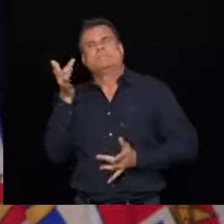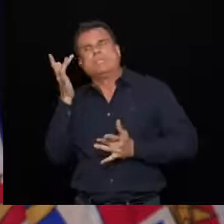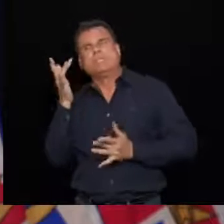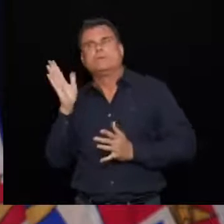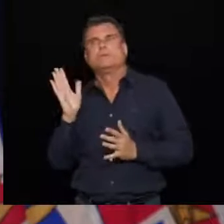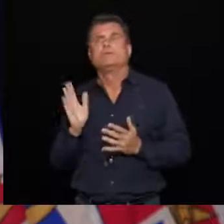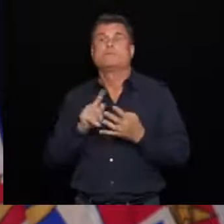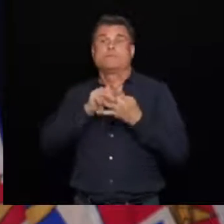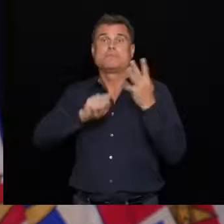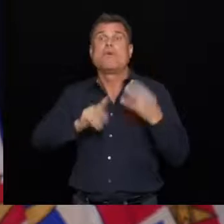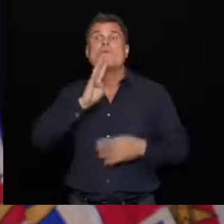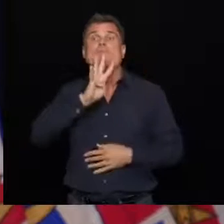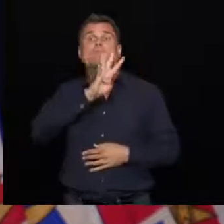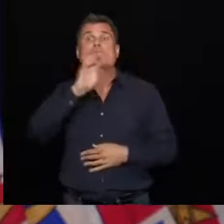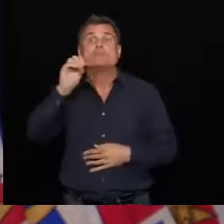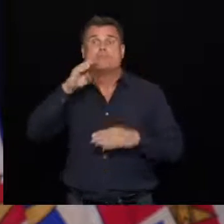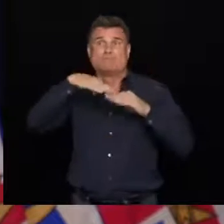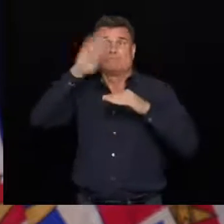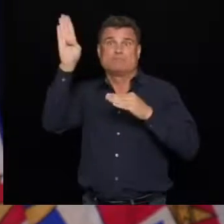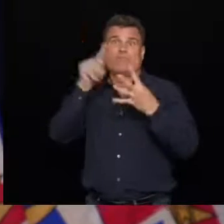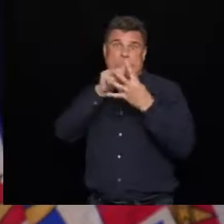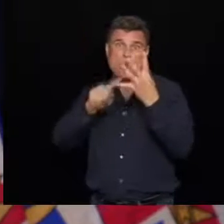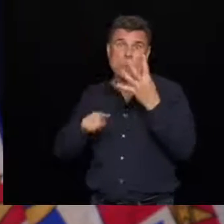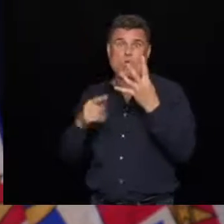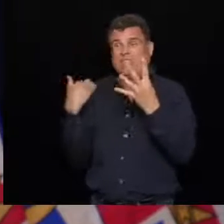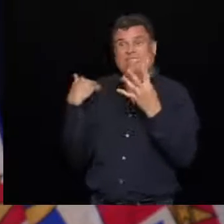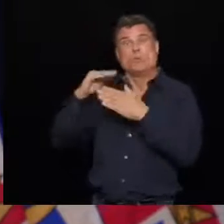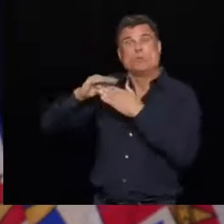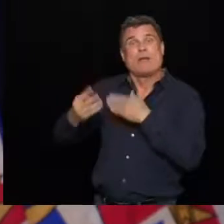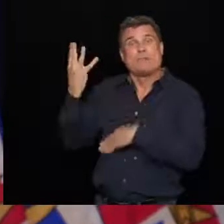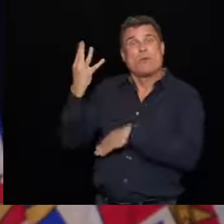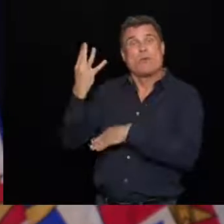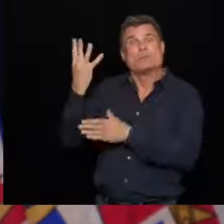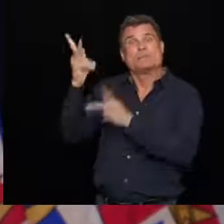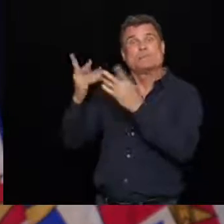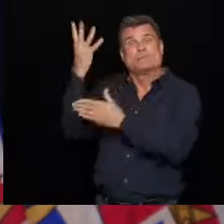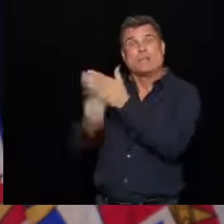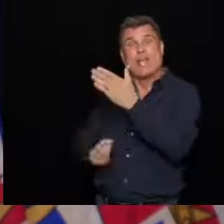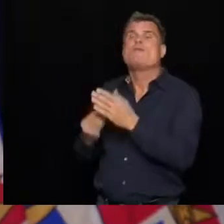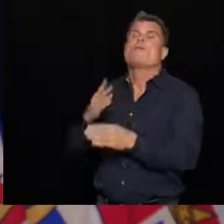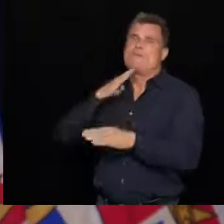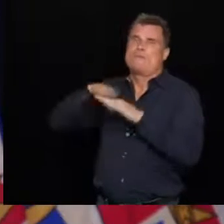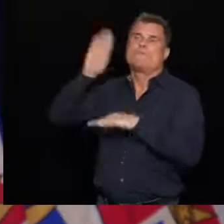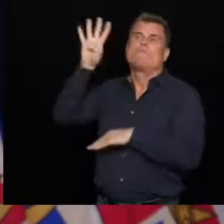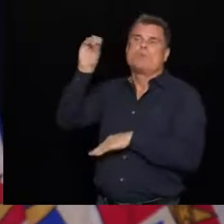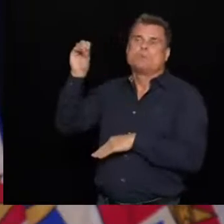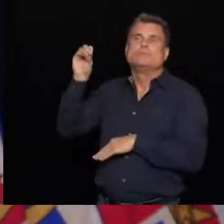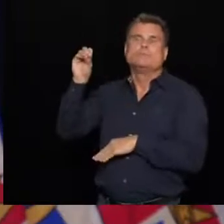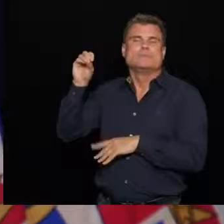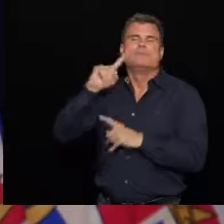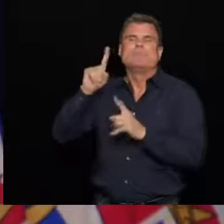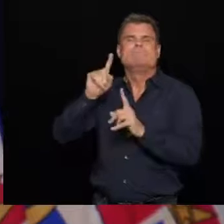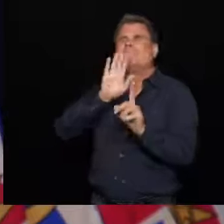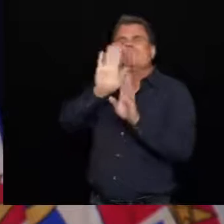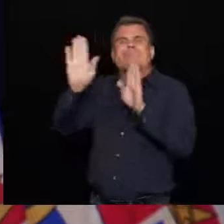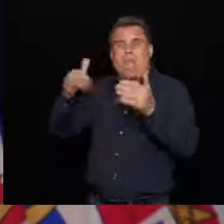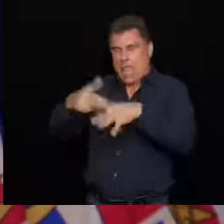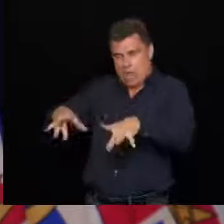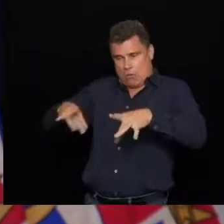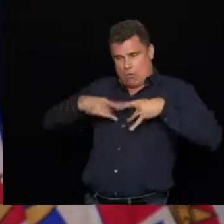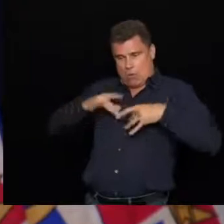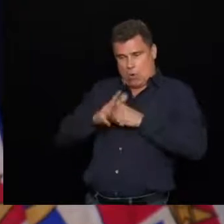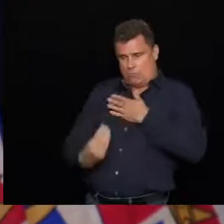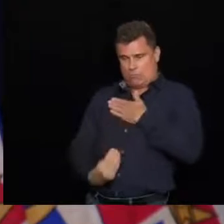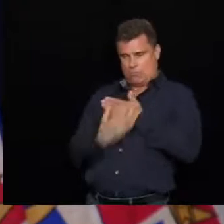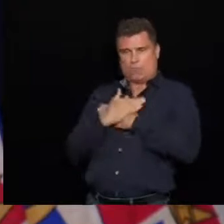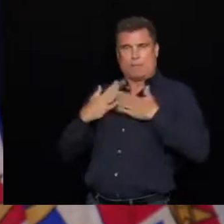than others, and the more people who get sick, the more chances are that we're going to have even young people with more severe illness. I don't actually have